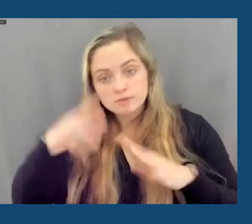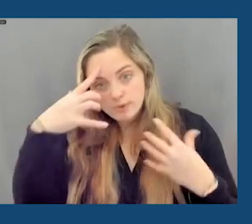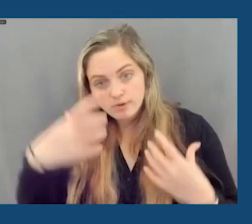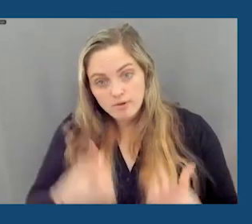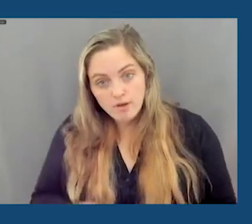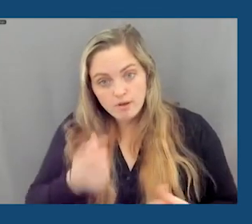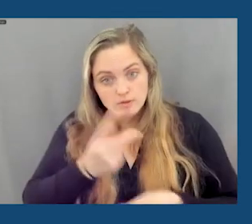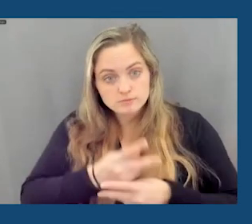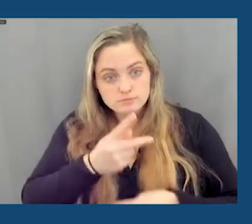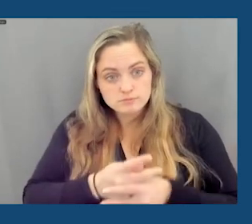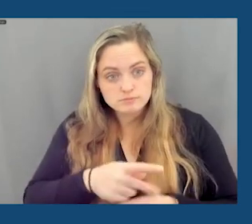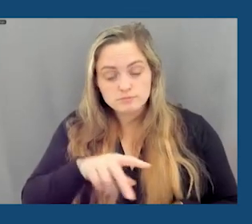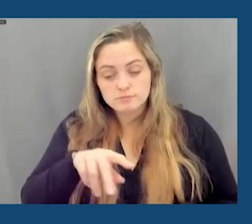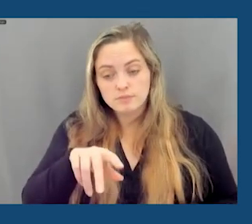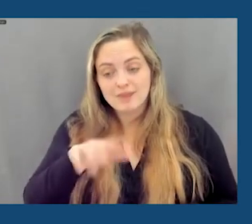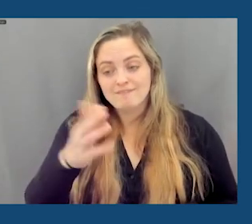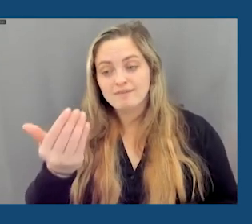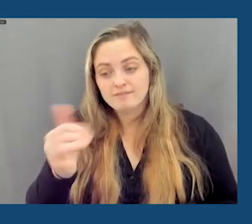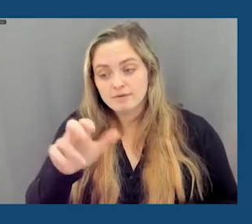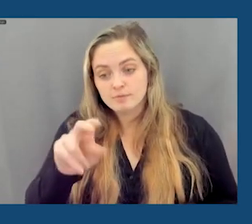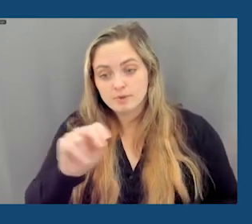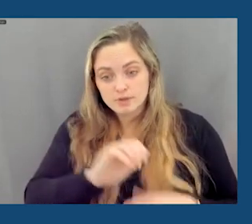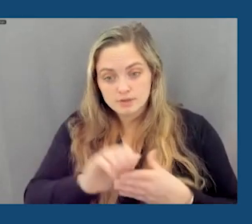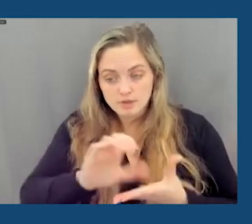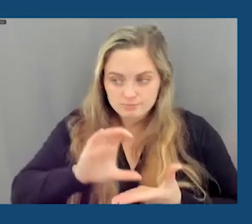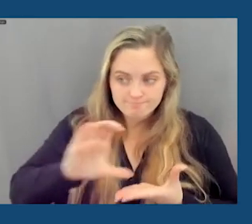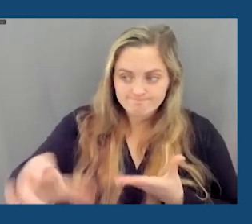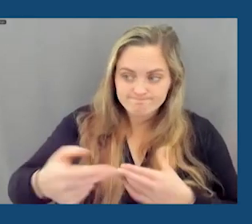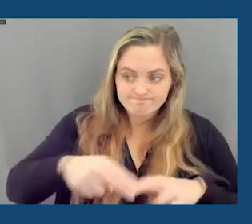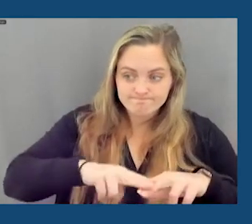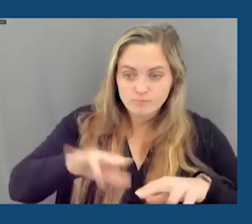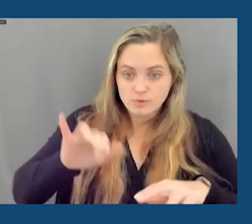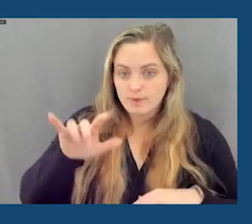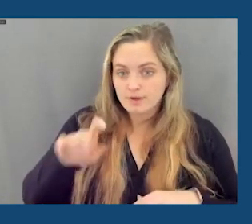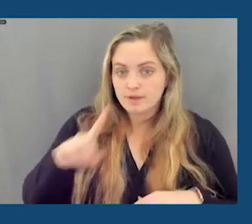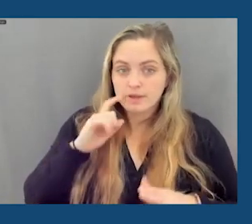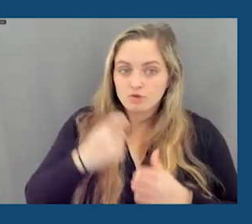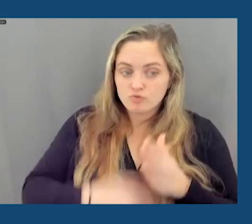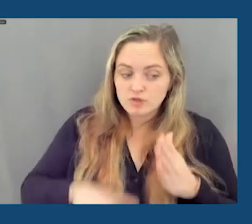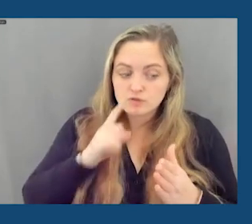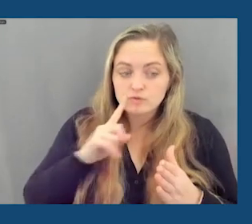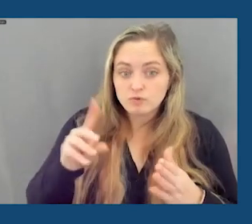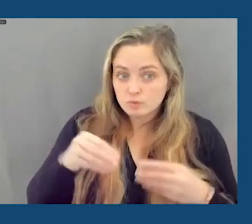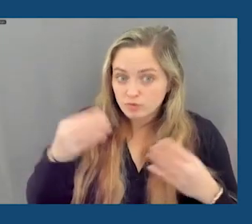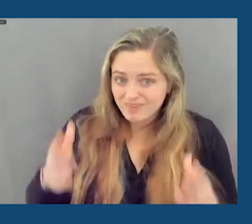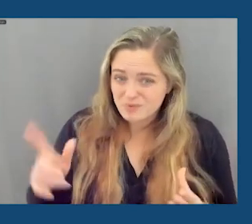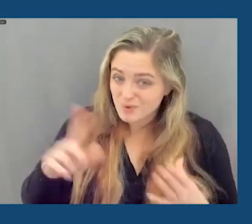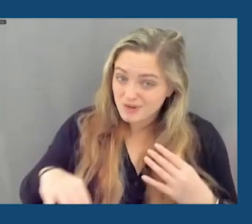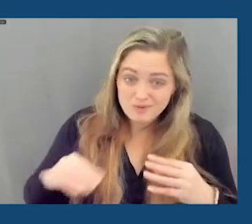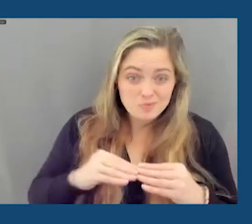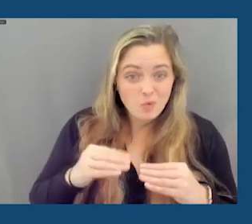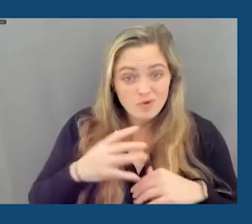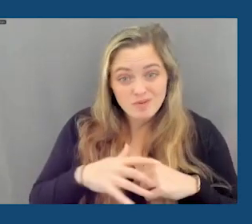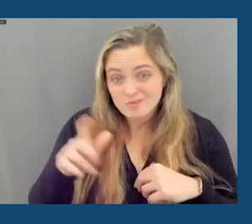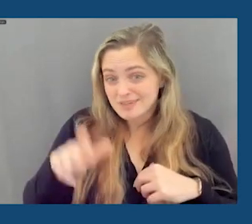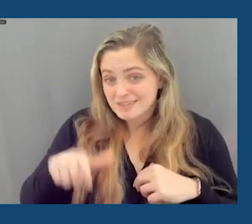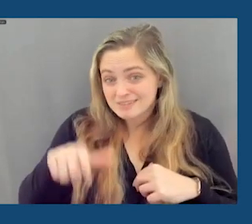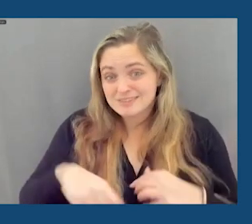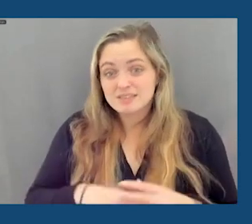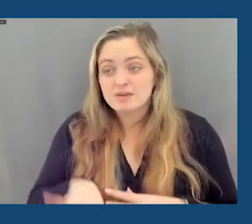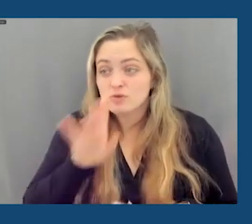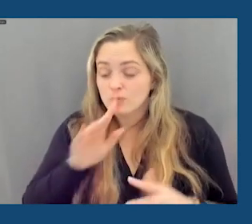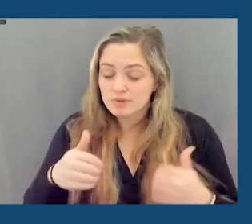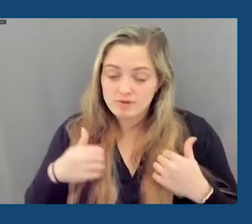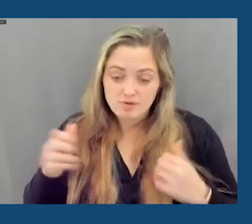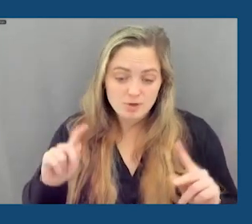allocated $15 million to increase the Medicaid rates for providers. We need more providers in this space. I talked to the young people about